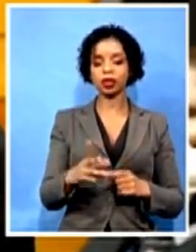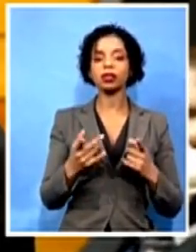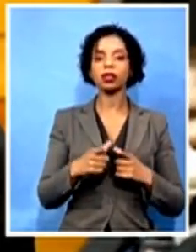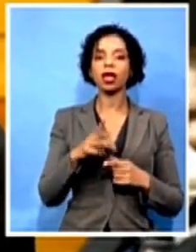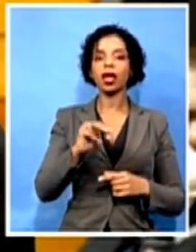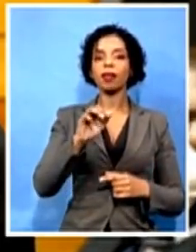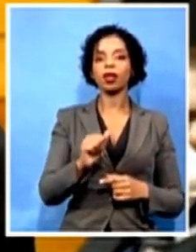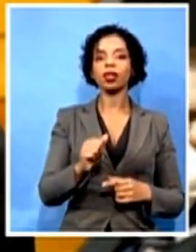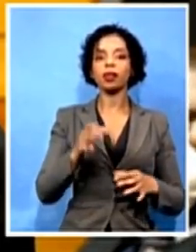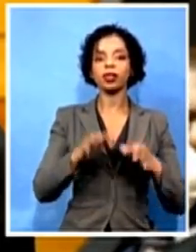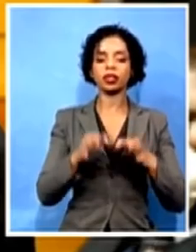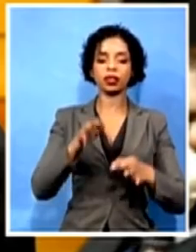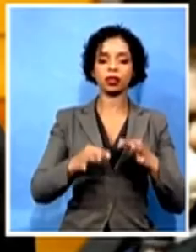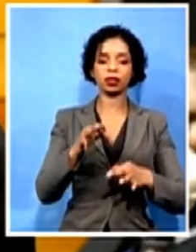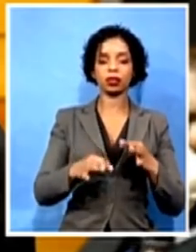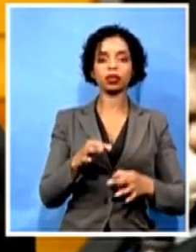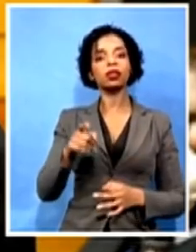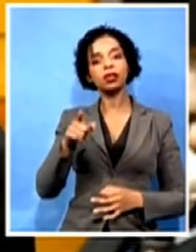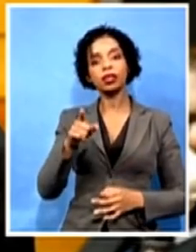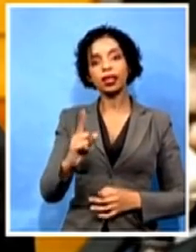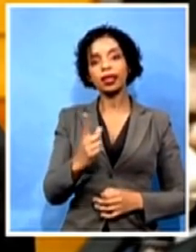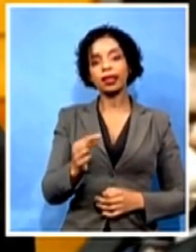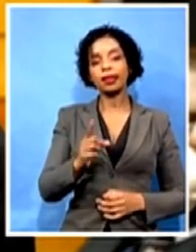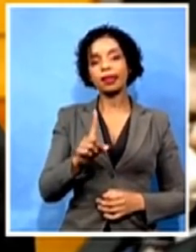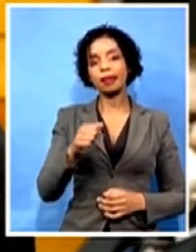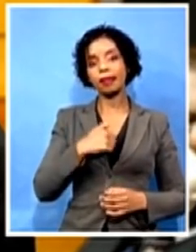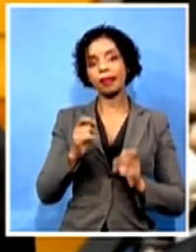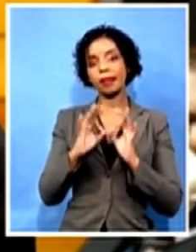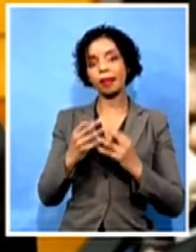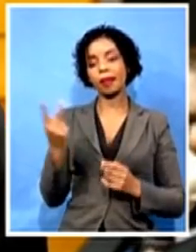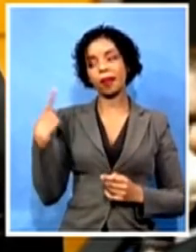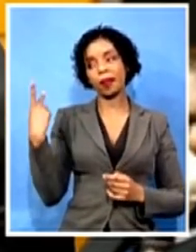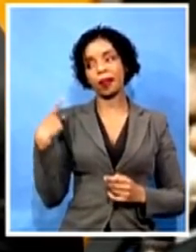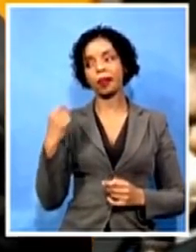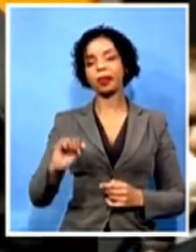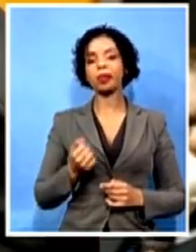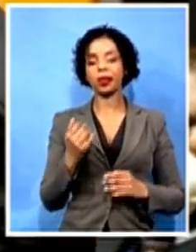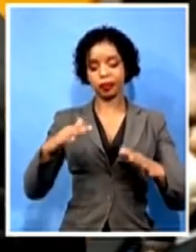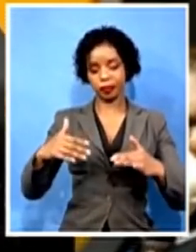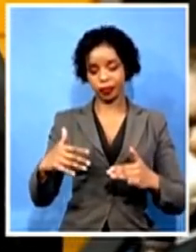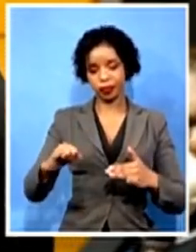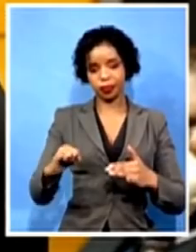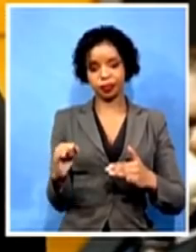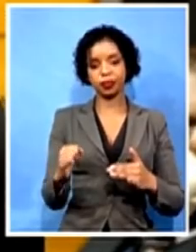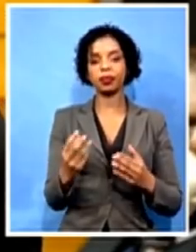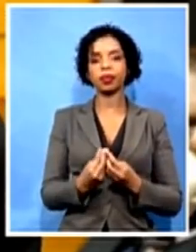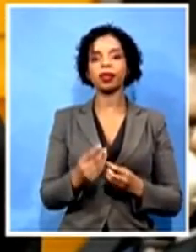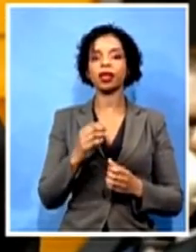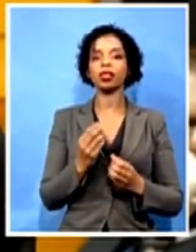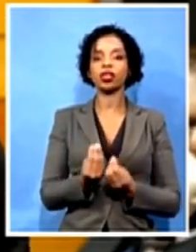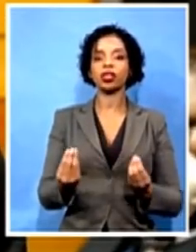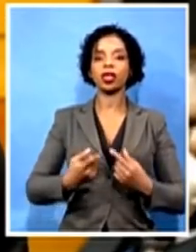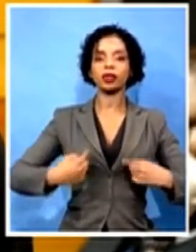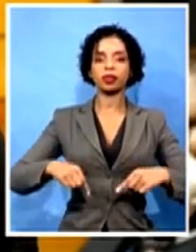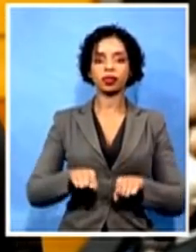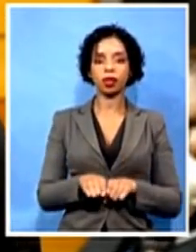extremely close-knit family, and my wife and I are attached to our children. I'm also extremely close to my brother and his family, who reside here in South Africa. Since